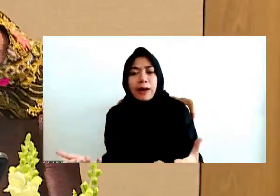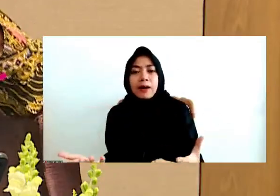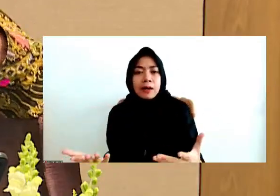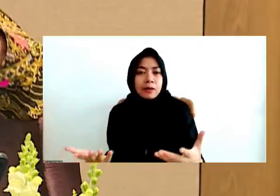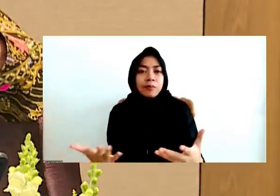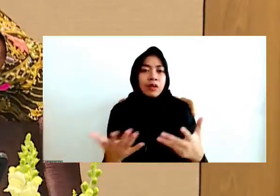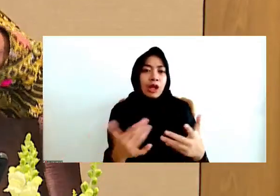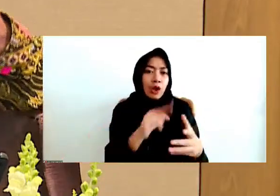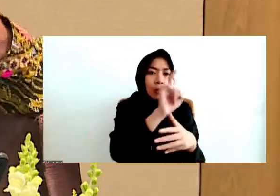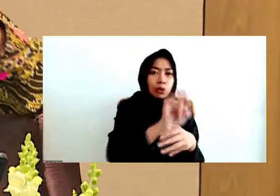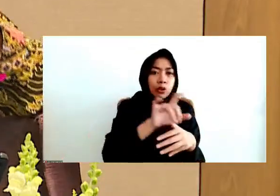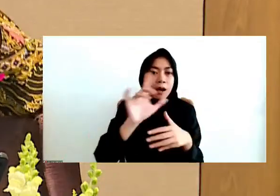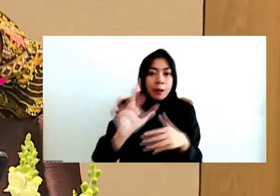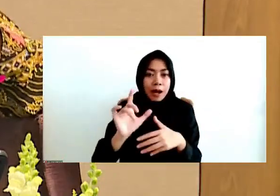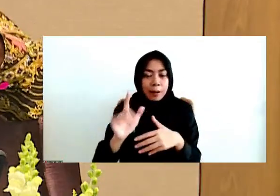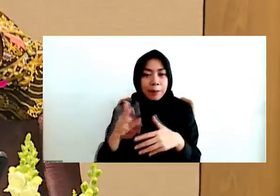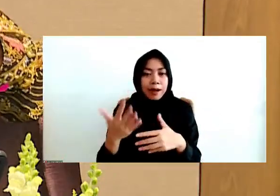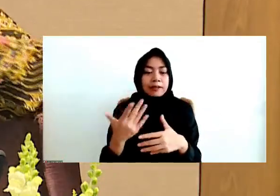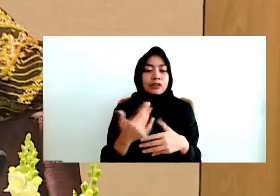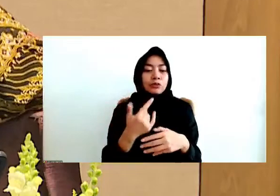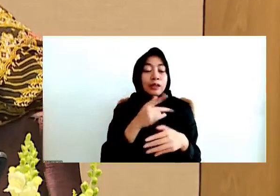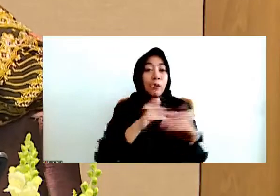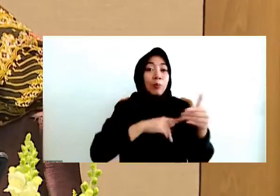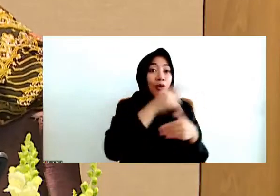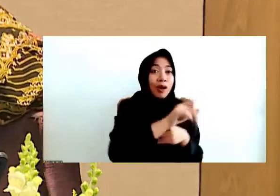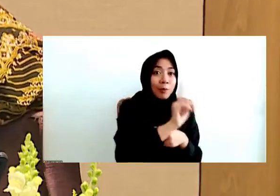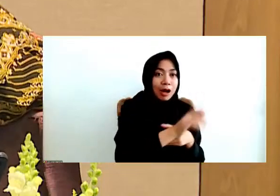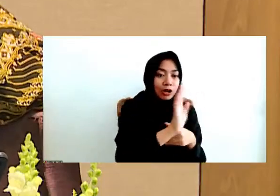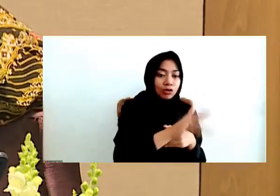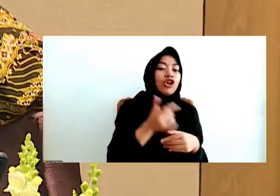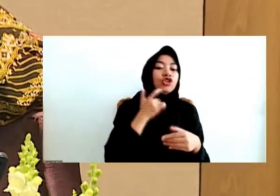with the current program, and that's what the government did in